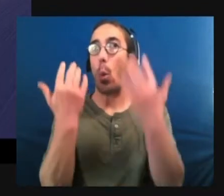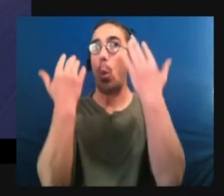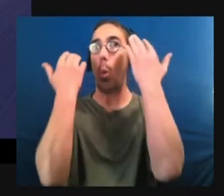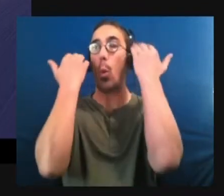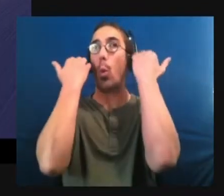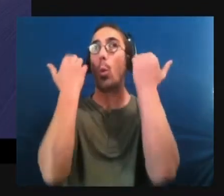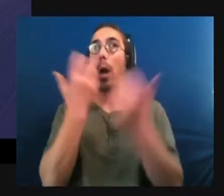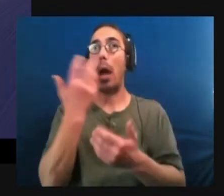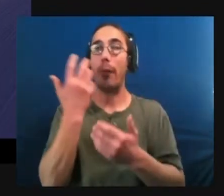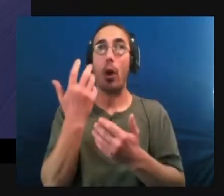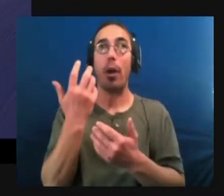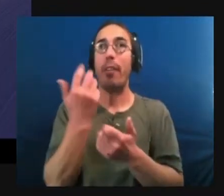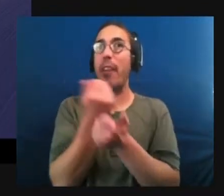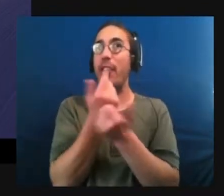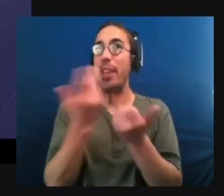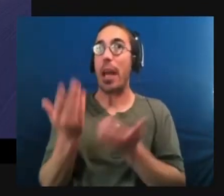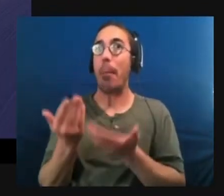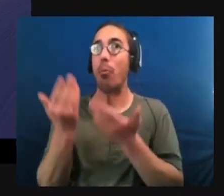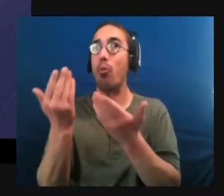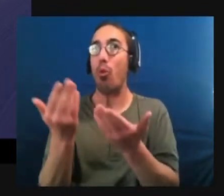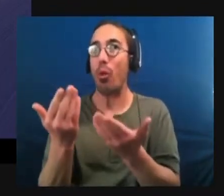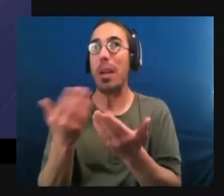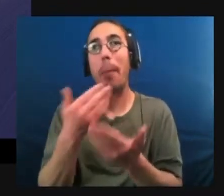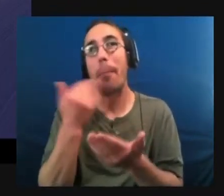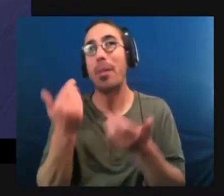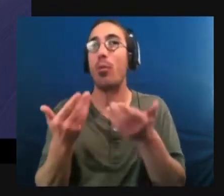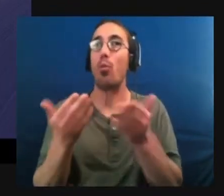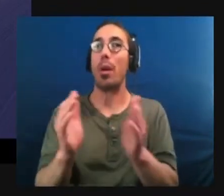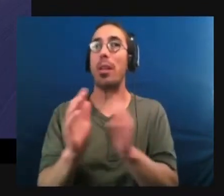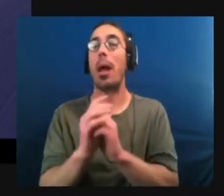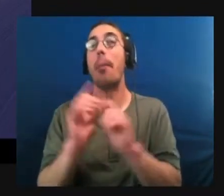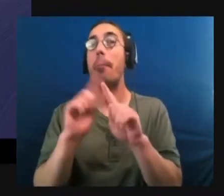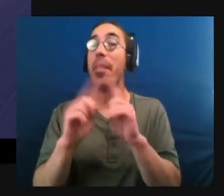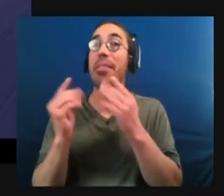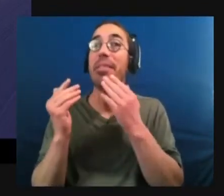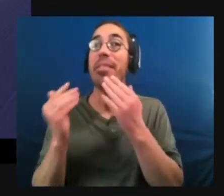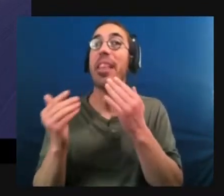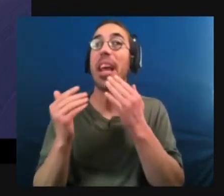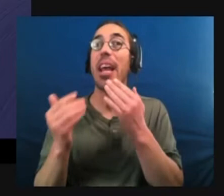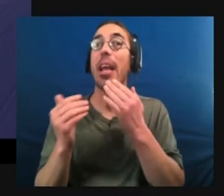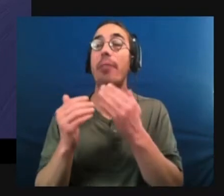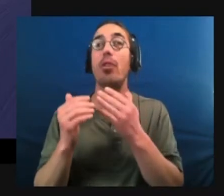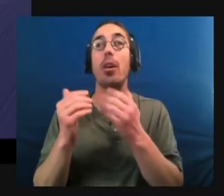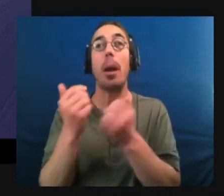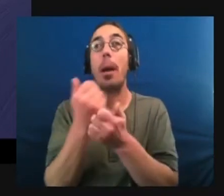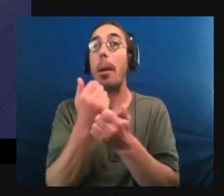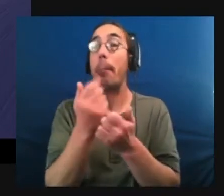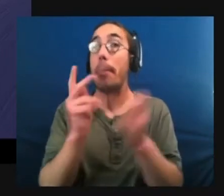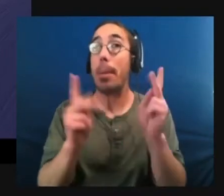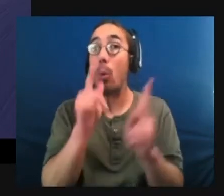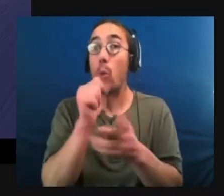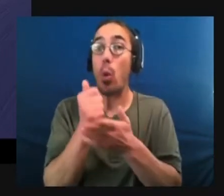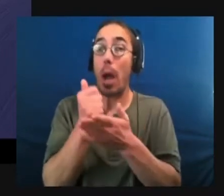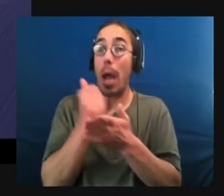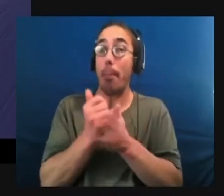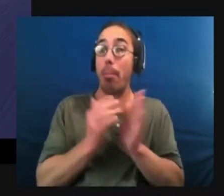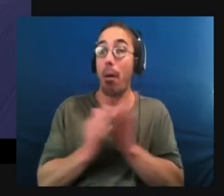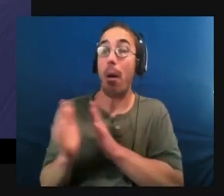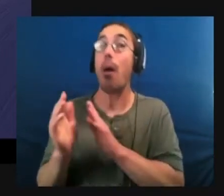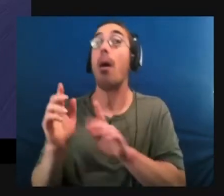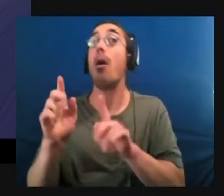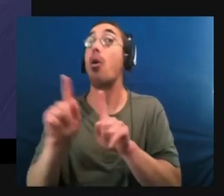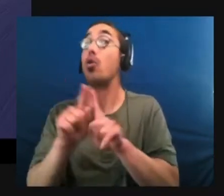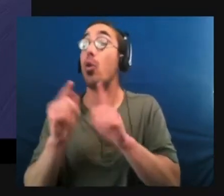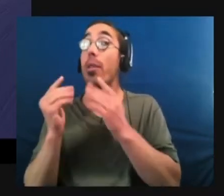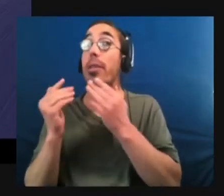things that I saw today in the best of ways. And so I want to thank my co-creators, people who presented today. And I also want to thank people who